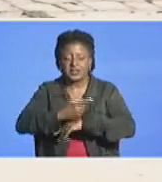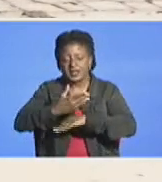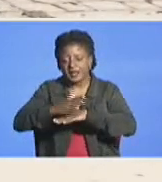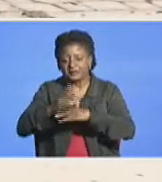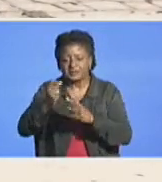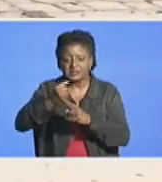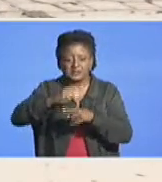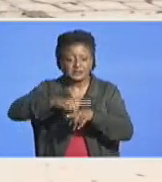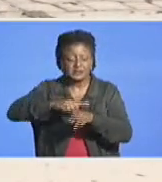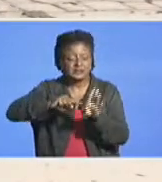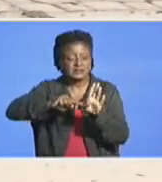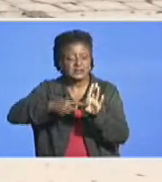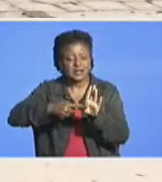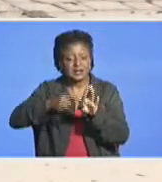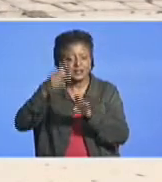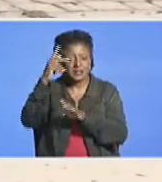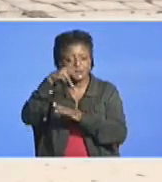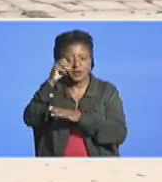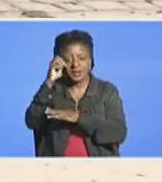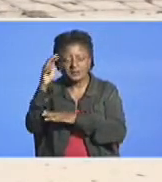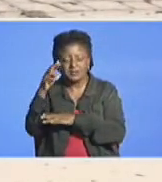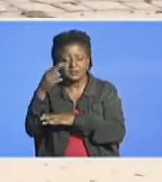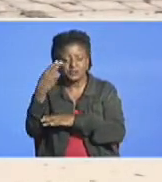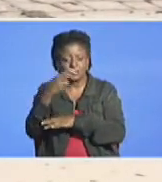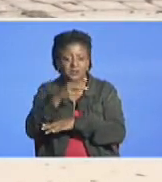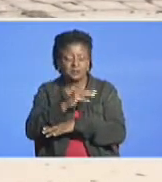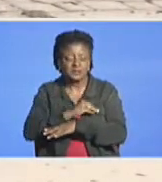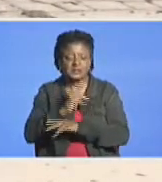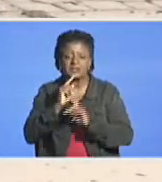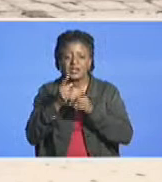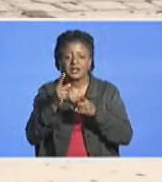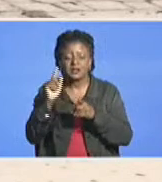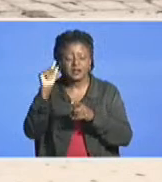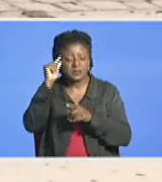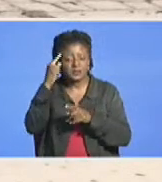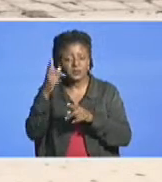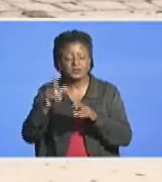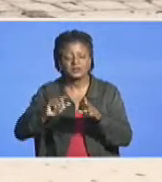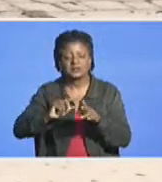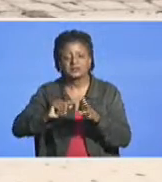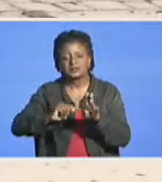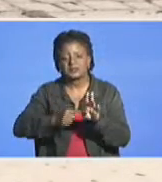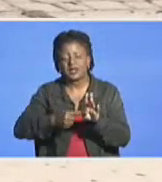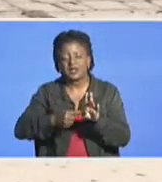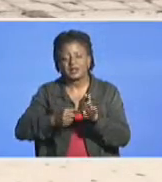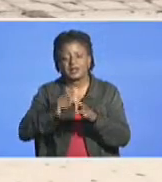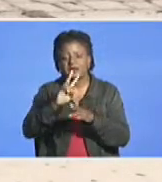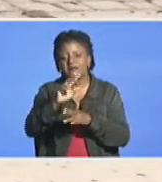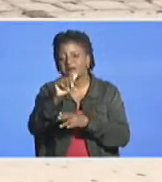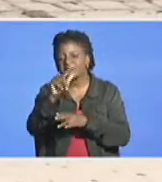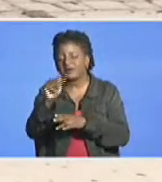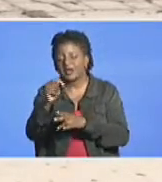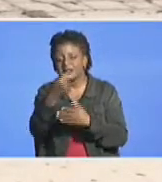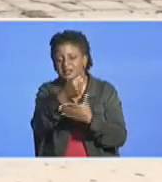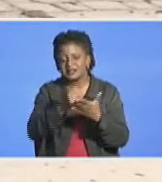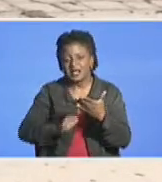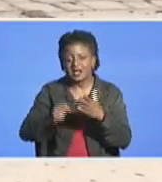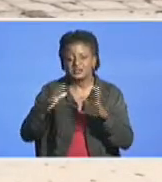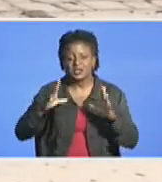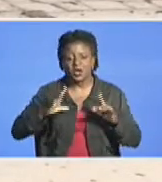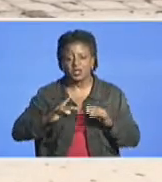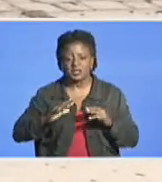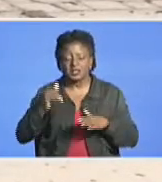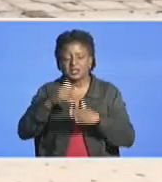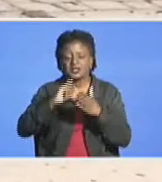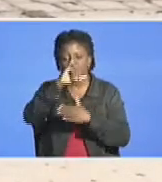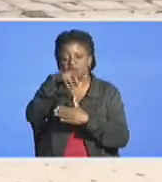Prime Minister the Most Honorable Dr. Hubert Minnis, announced that government will launch a value-added tax holiday in July for Bahamians and residents to